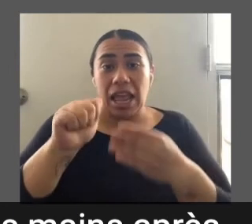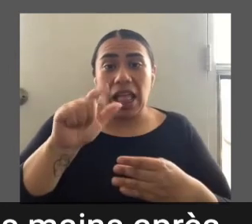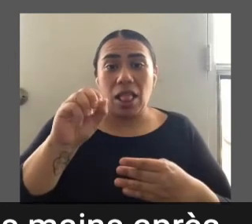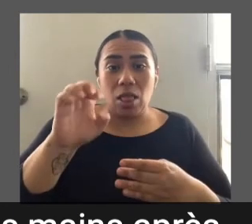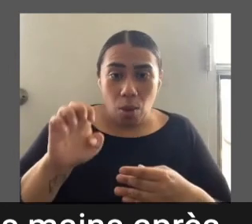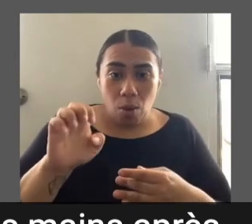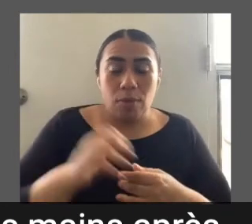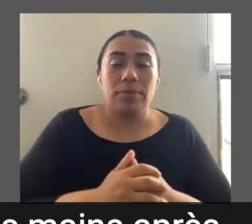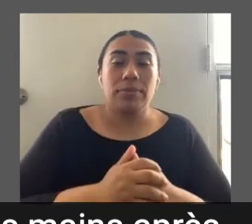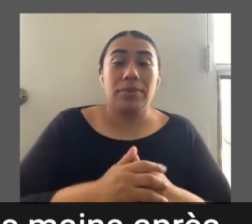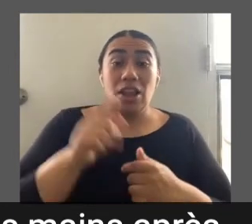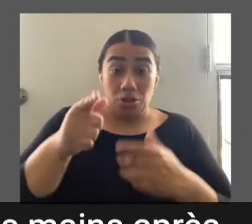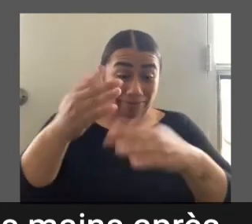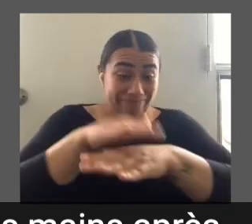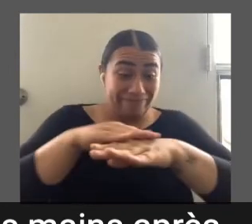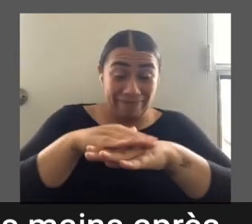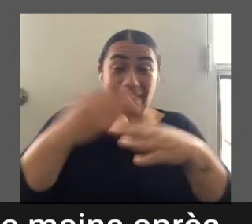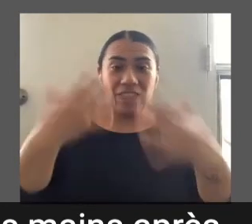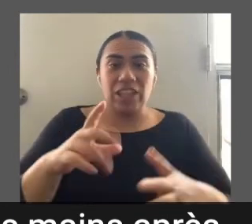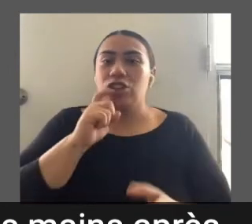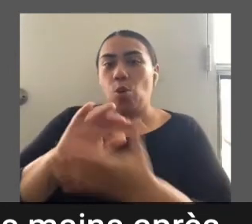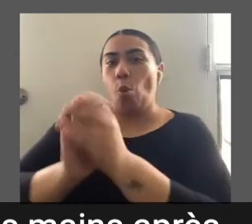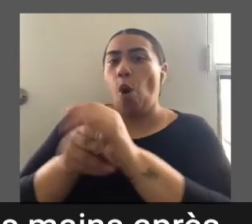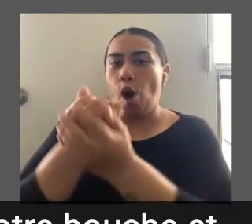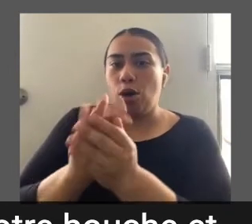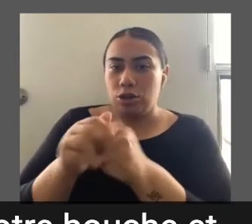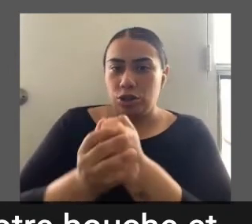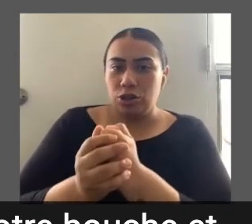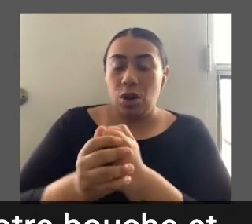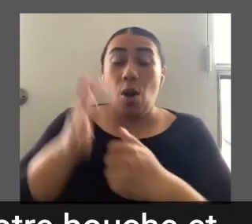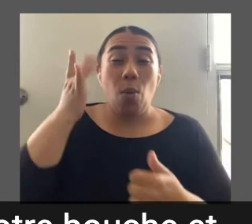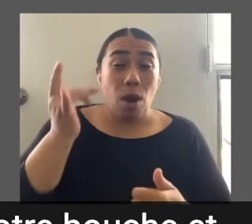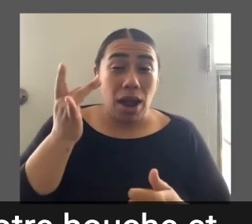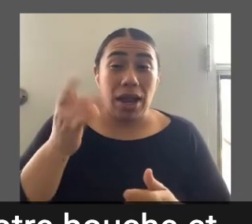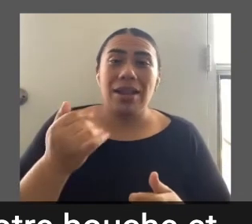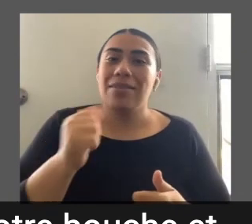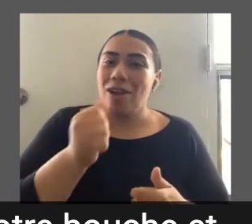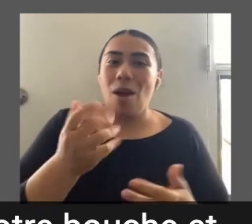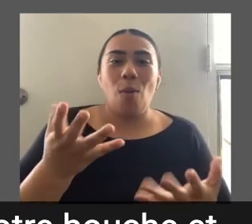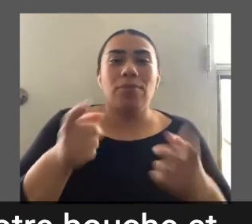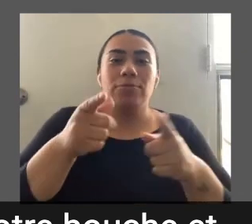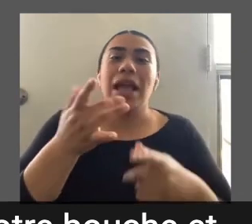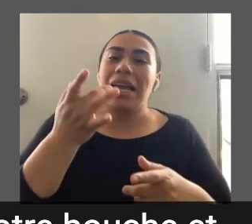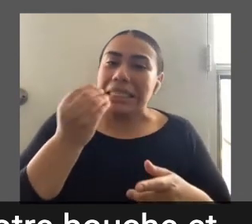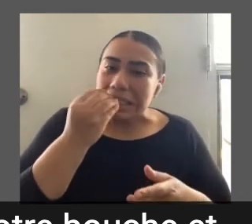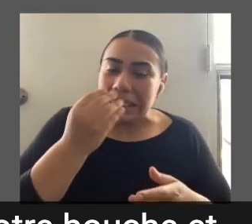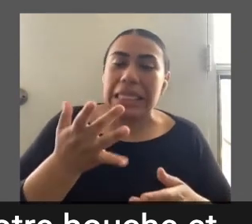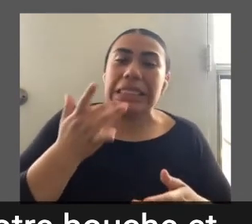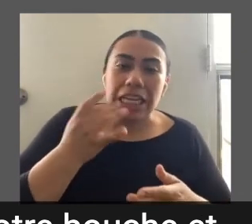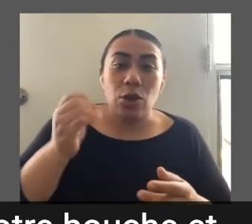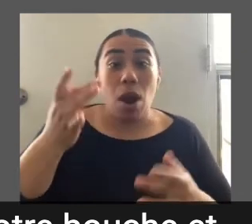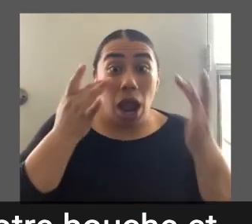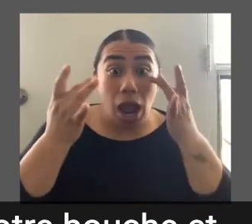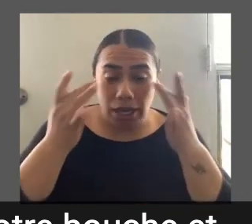It's always important to wash your hands well after applying a topical in order to not accidentally touch your mouth and ingest any